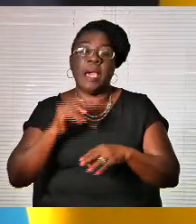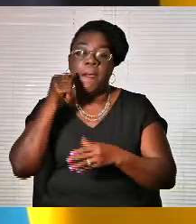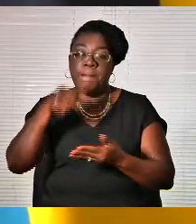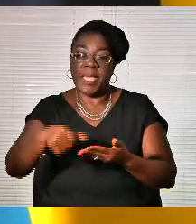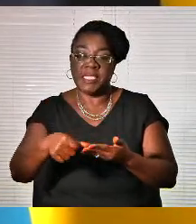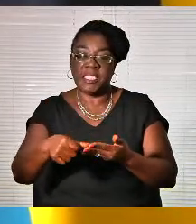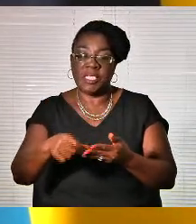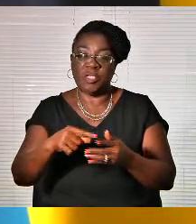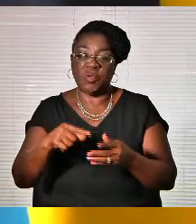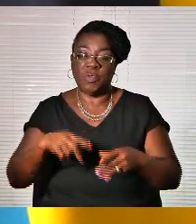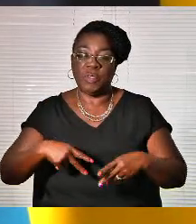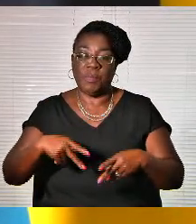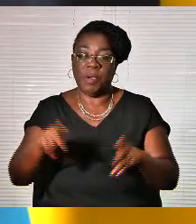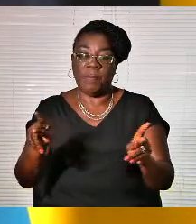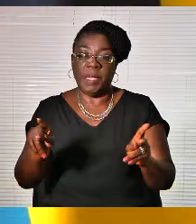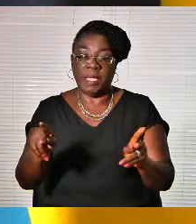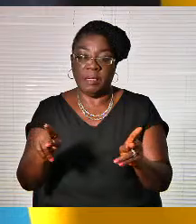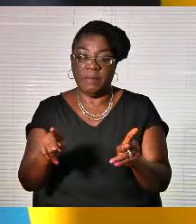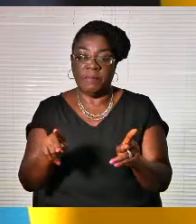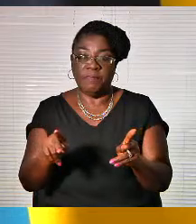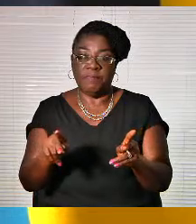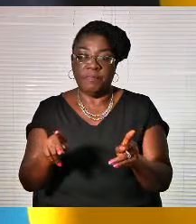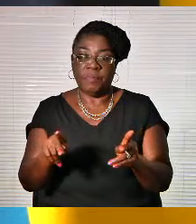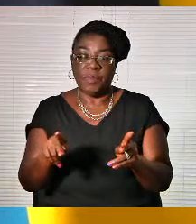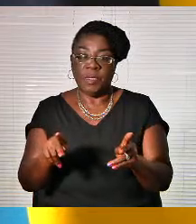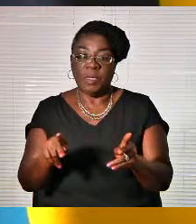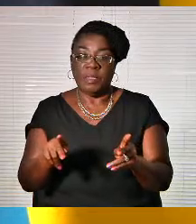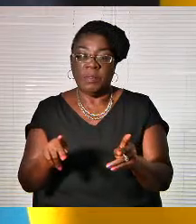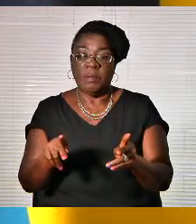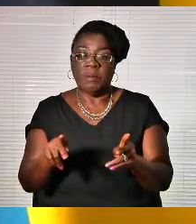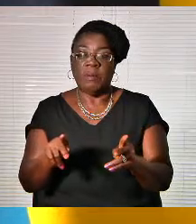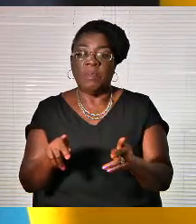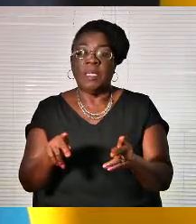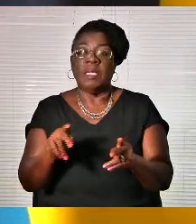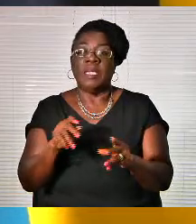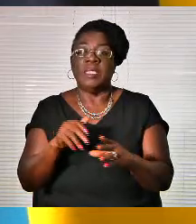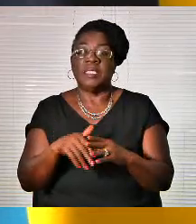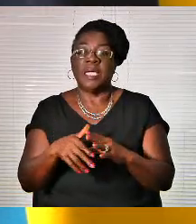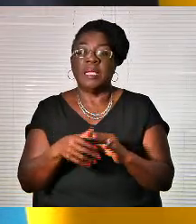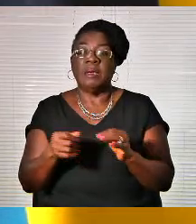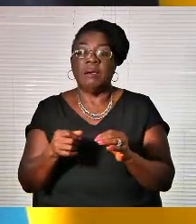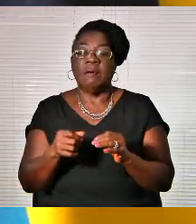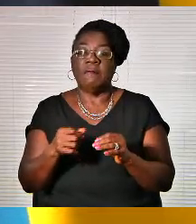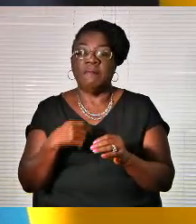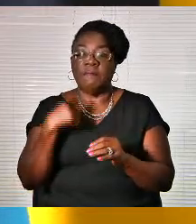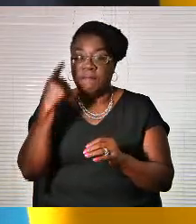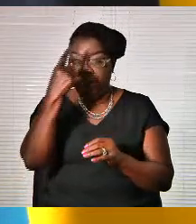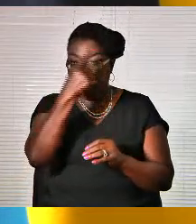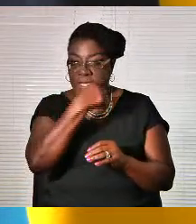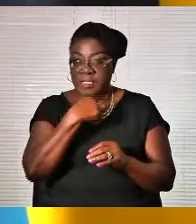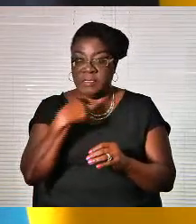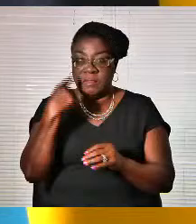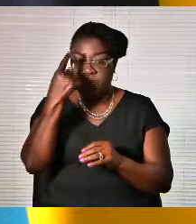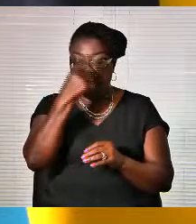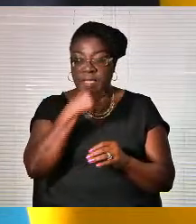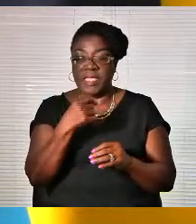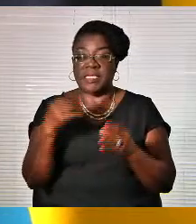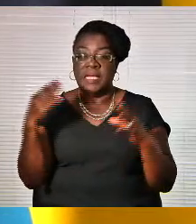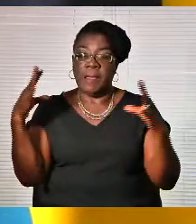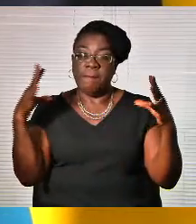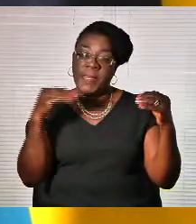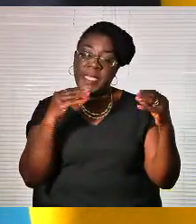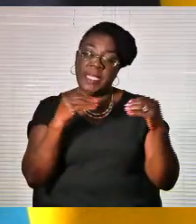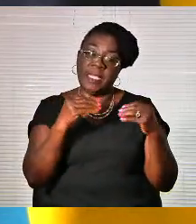We speak of, or we recommend, instead of face-to-face meetings, you may wish to